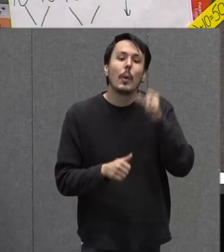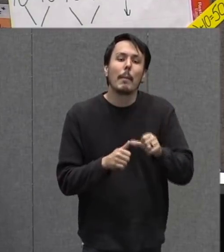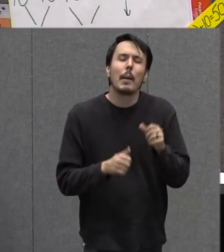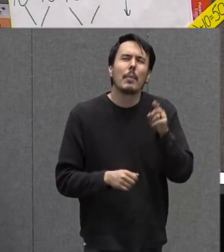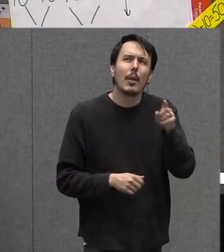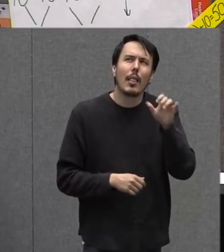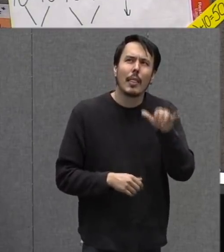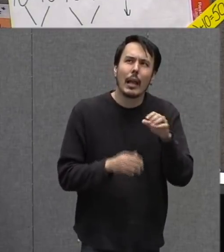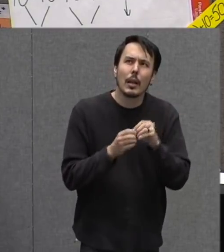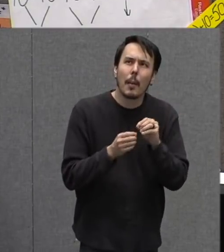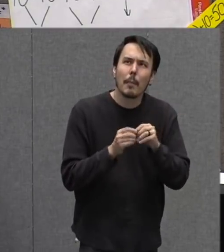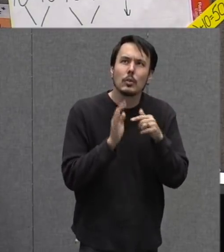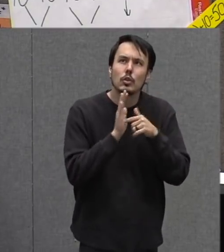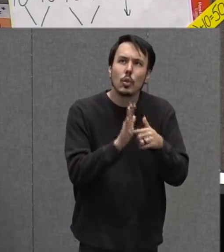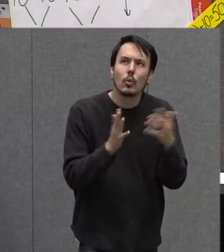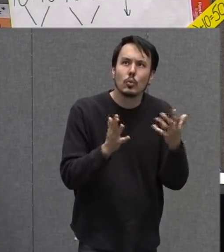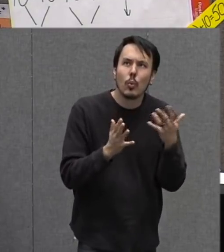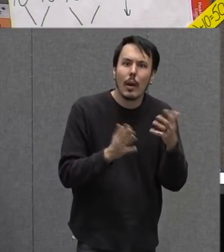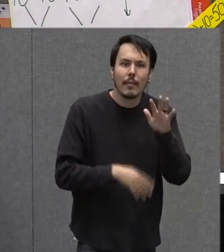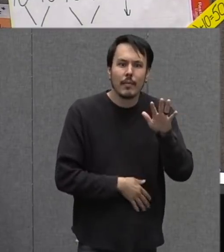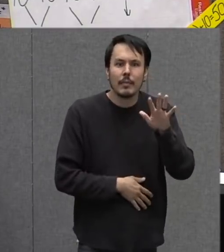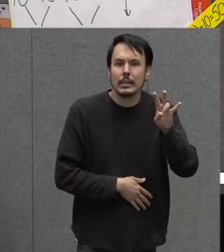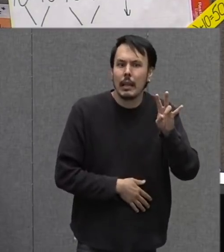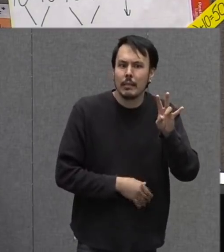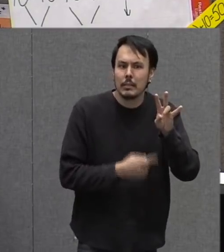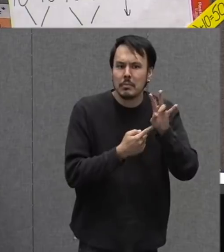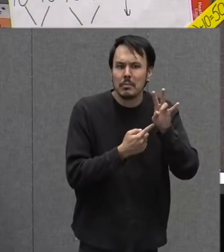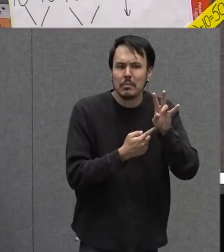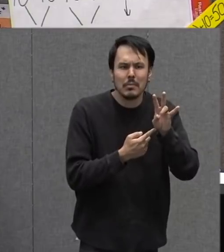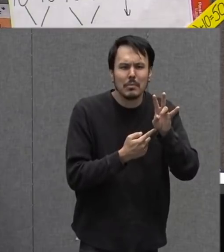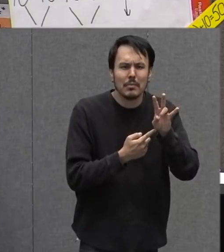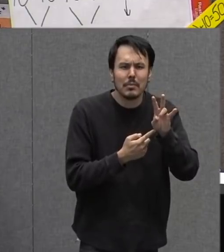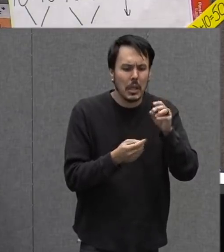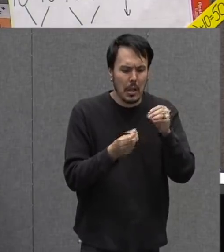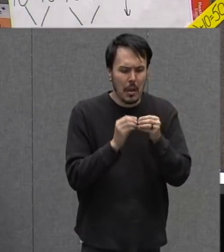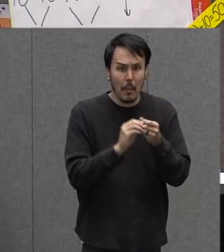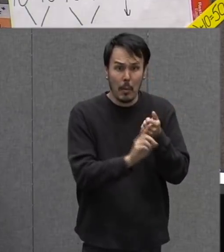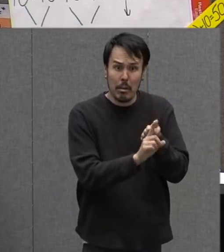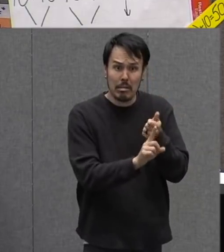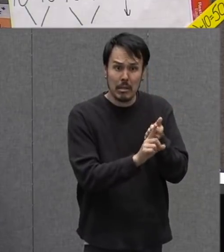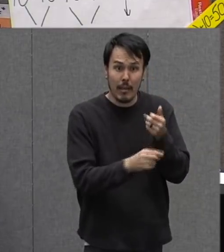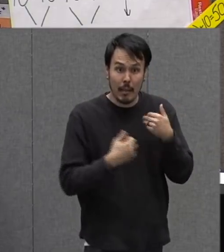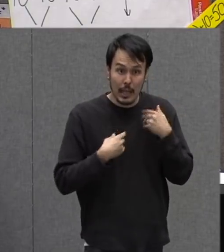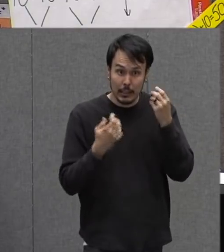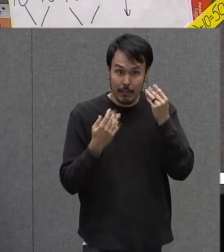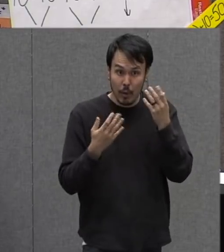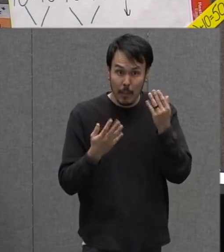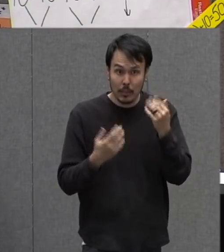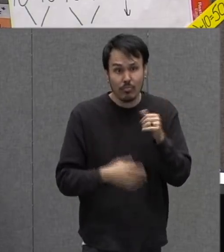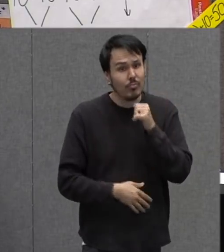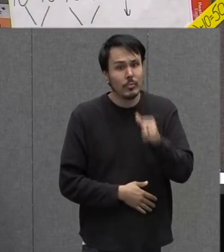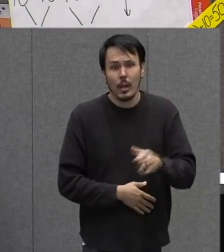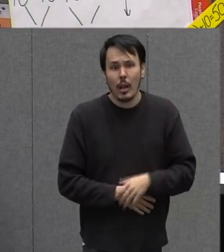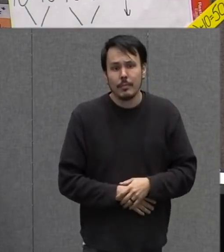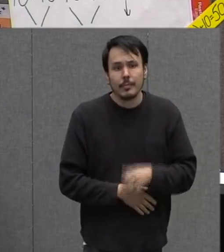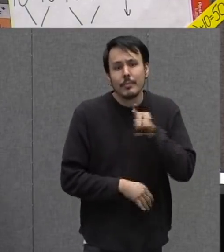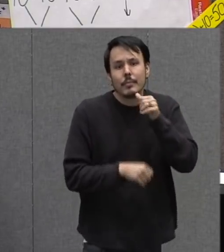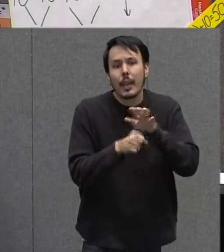The 57. Some random just 57 doesn't help us, someone trying to read your work, understand what you're